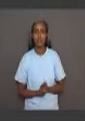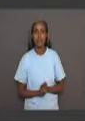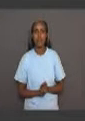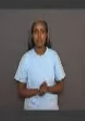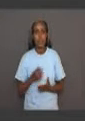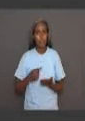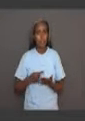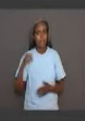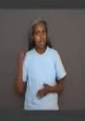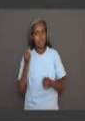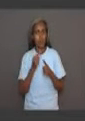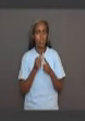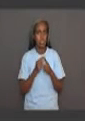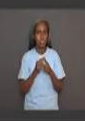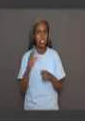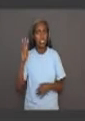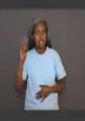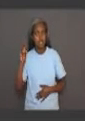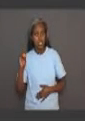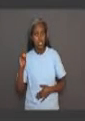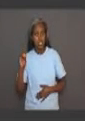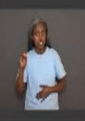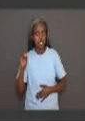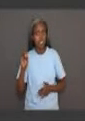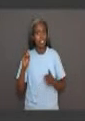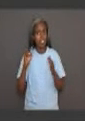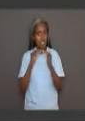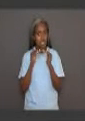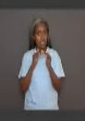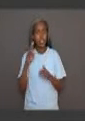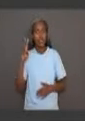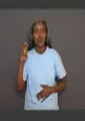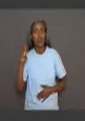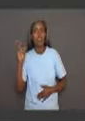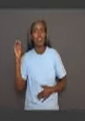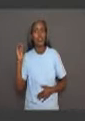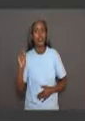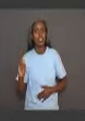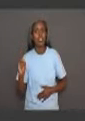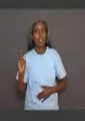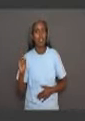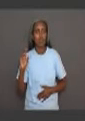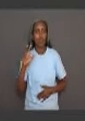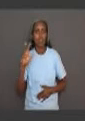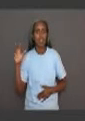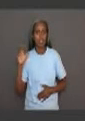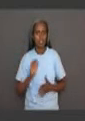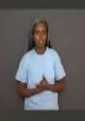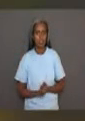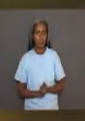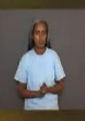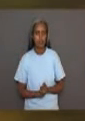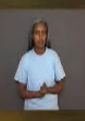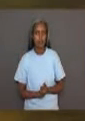In other words, 60 is 20% of 300.